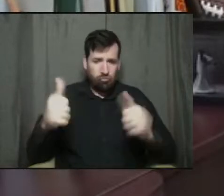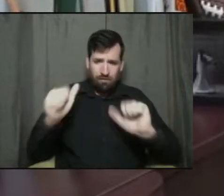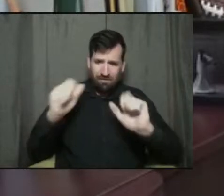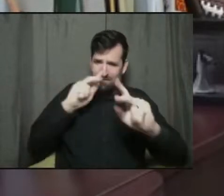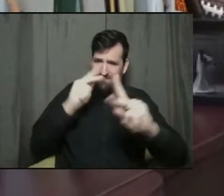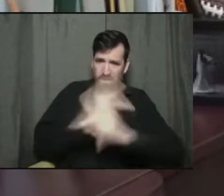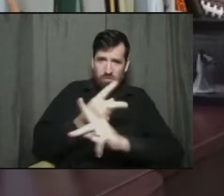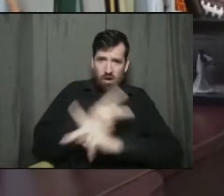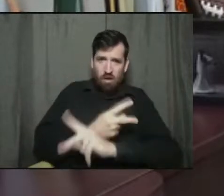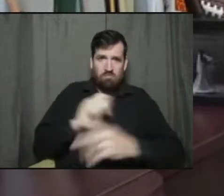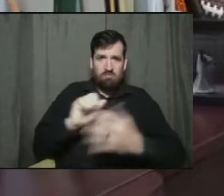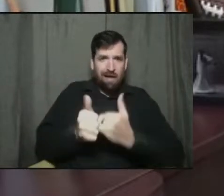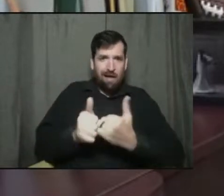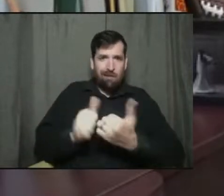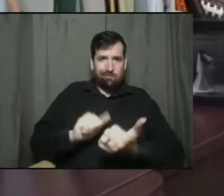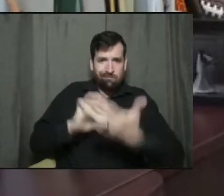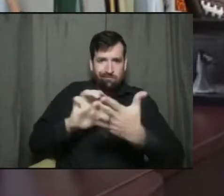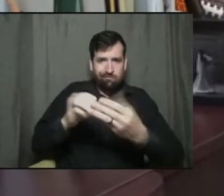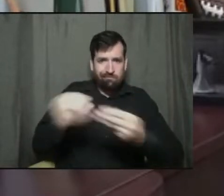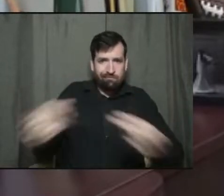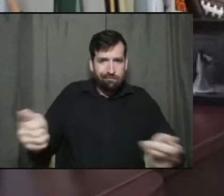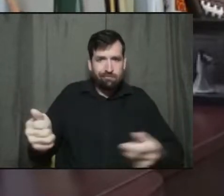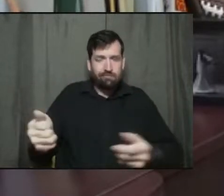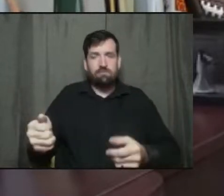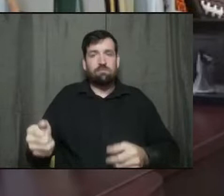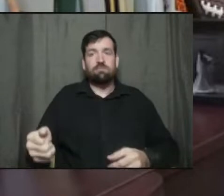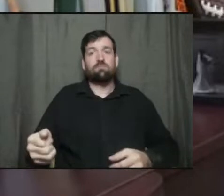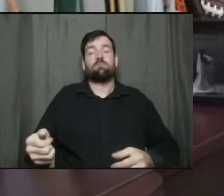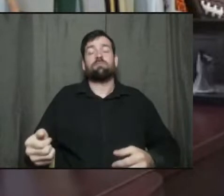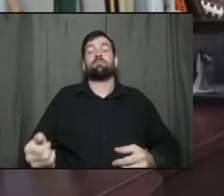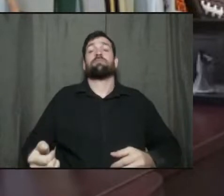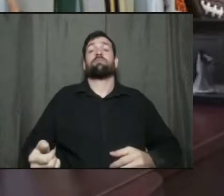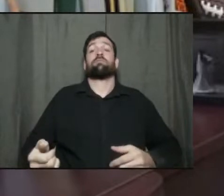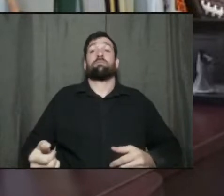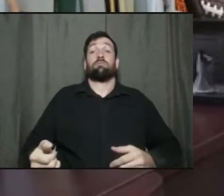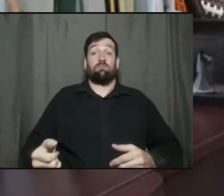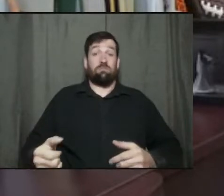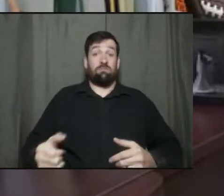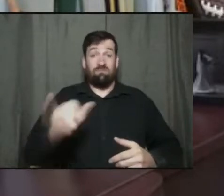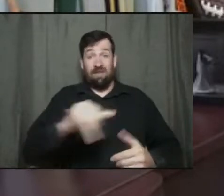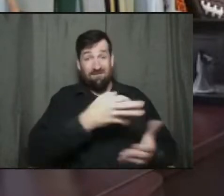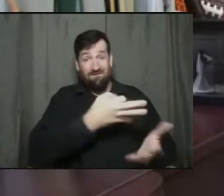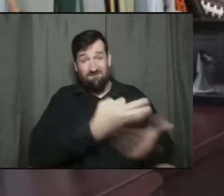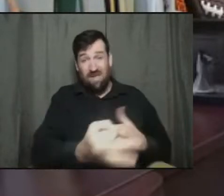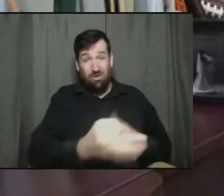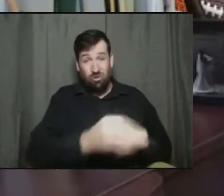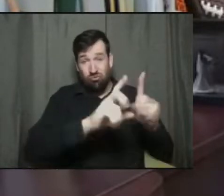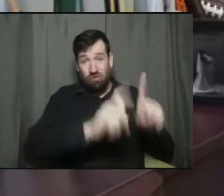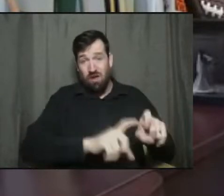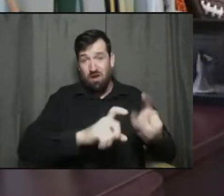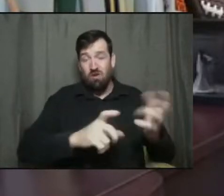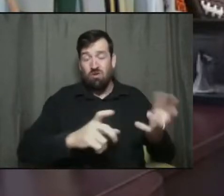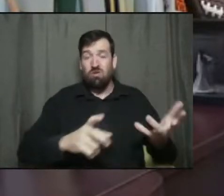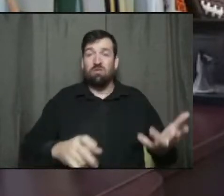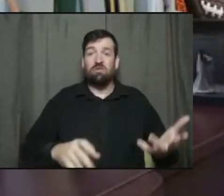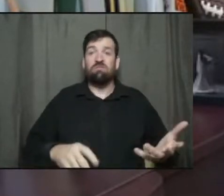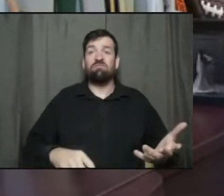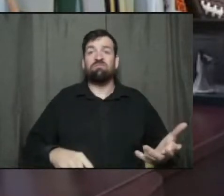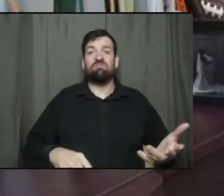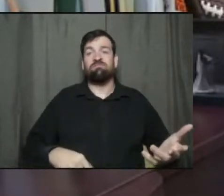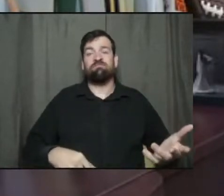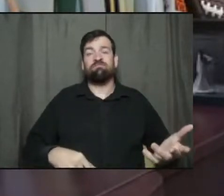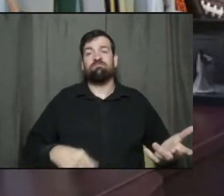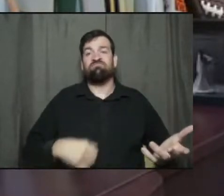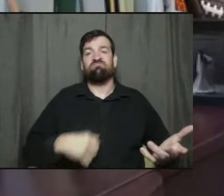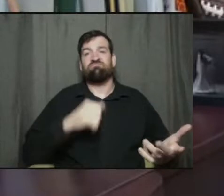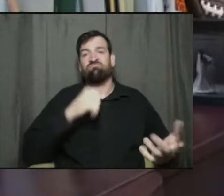kind of tackle this thing. And, you know, I got to a point where after that failed trial, I was like, you know what? I'm not going to count on anything